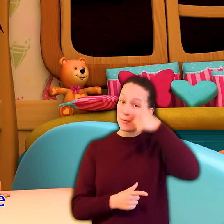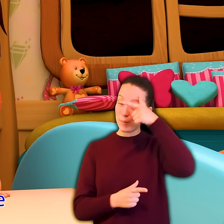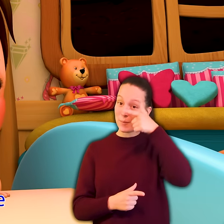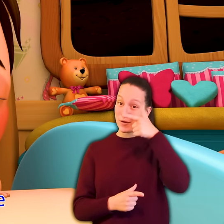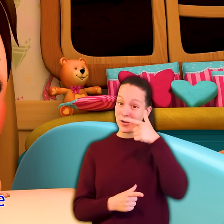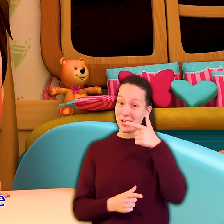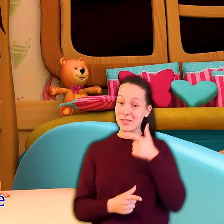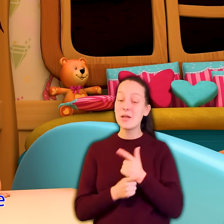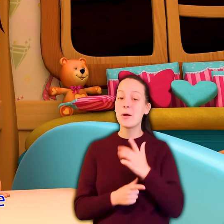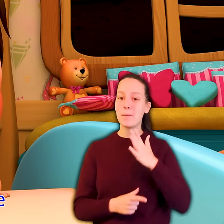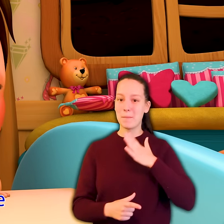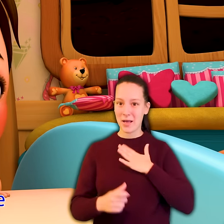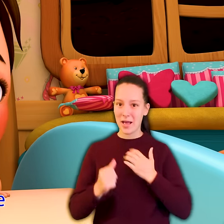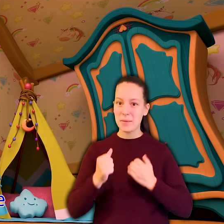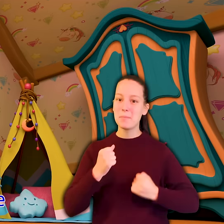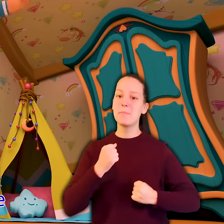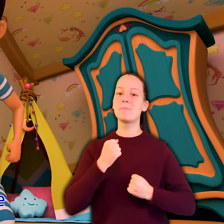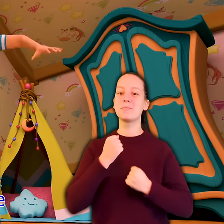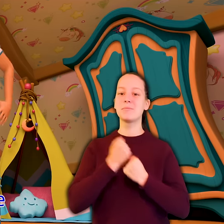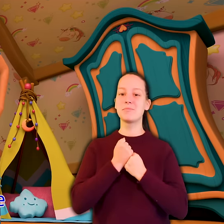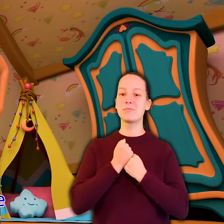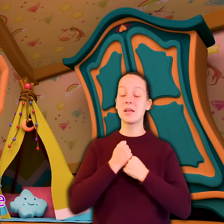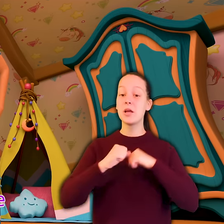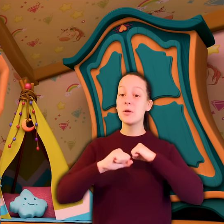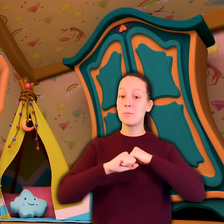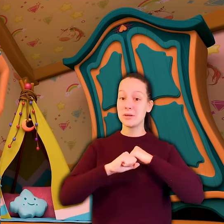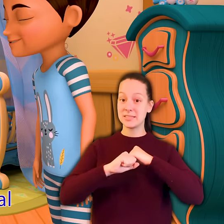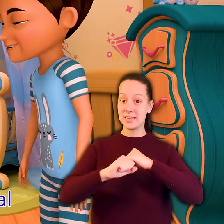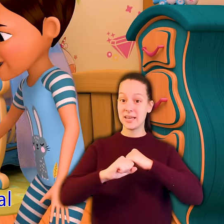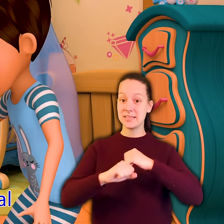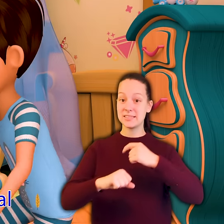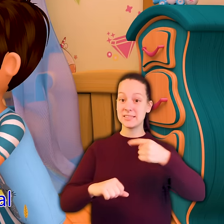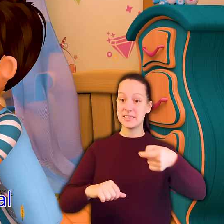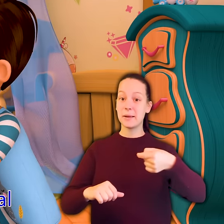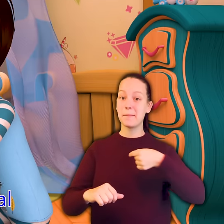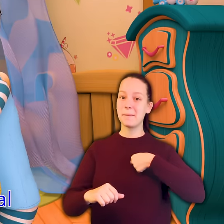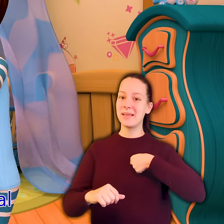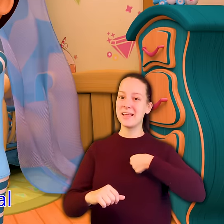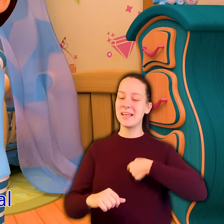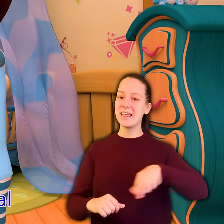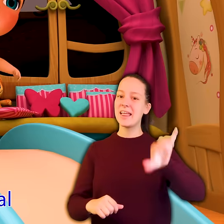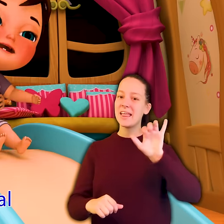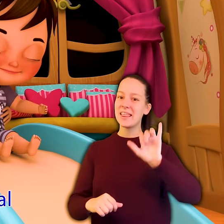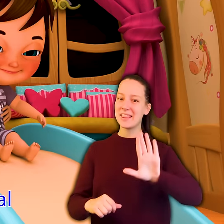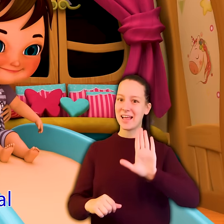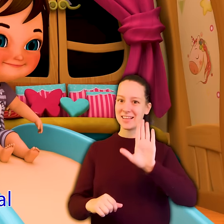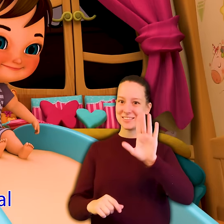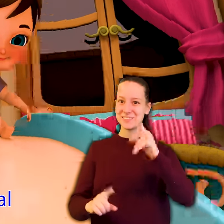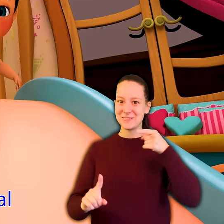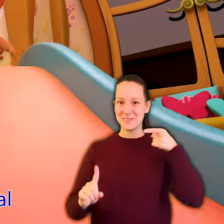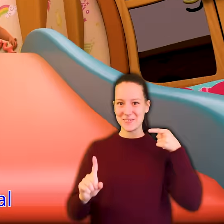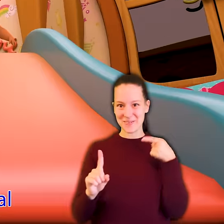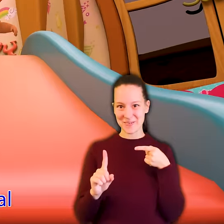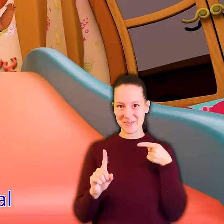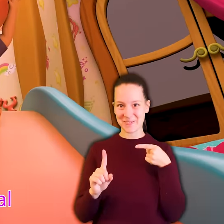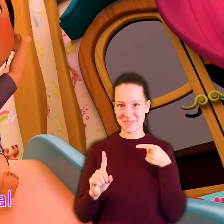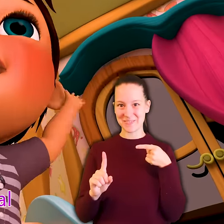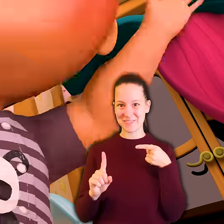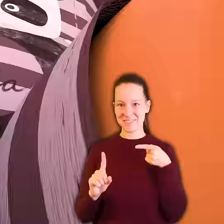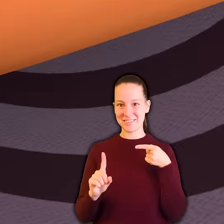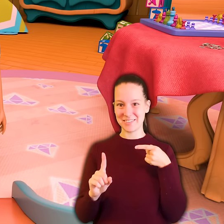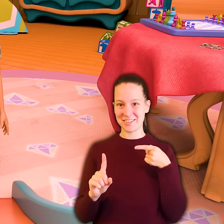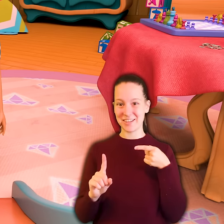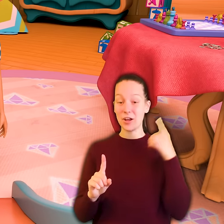brother brother my backbone protecting me is your only